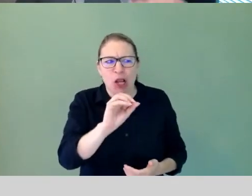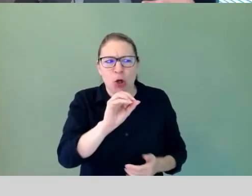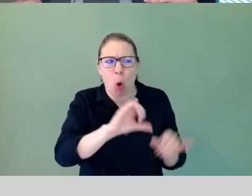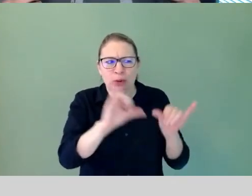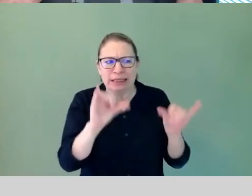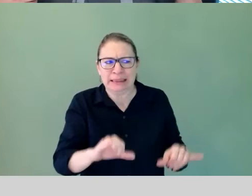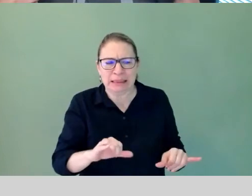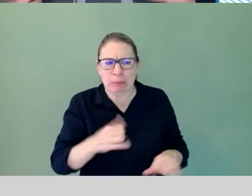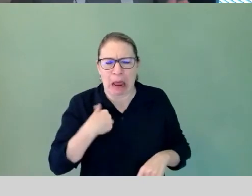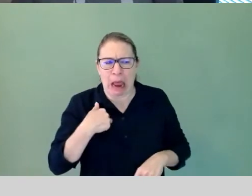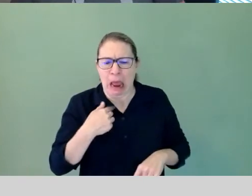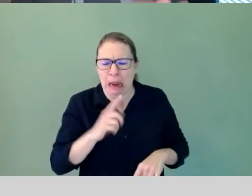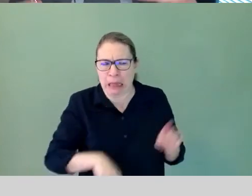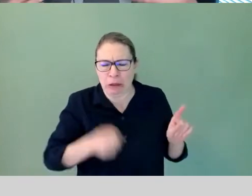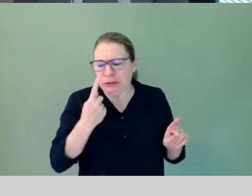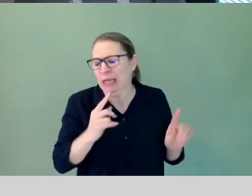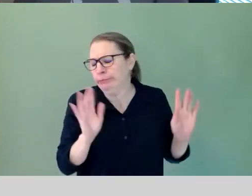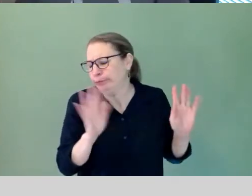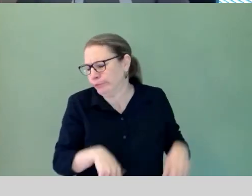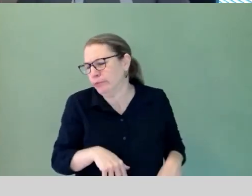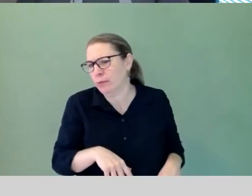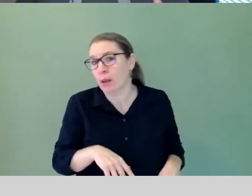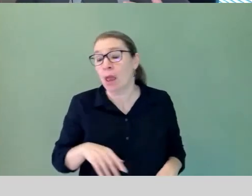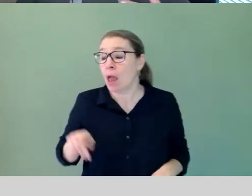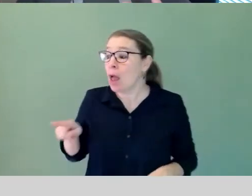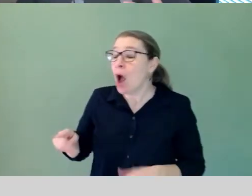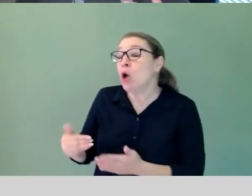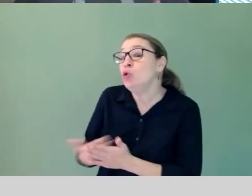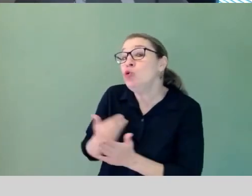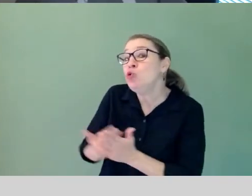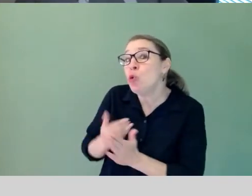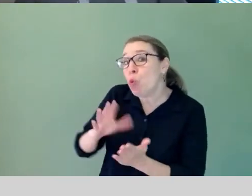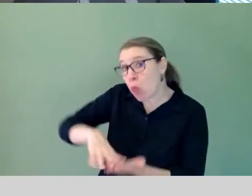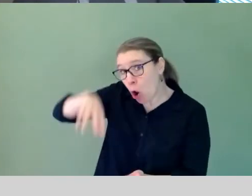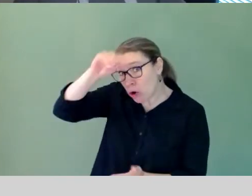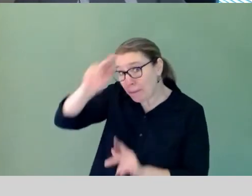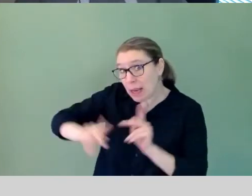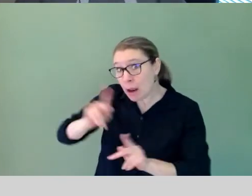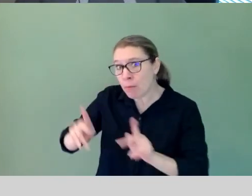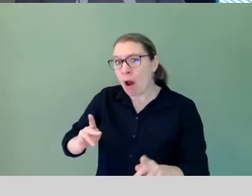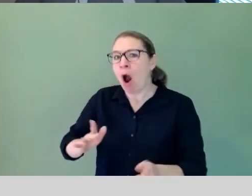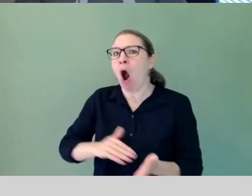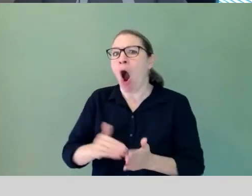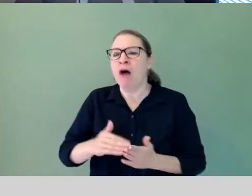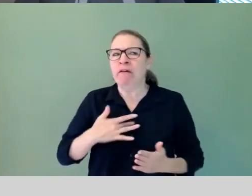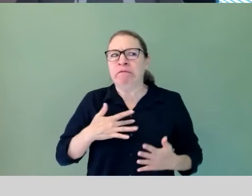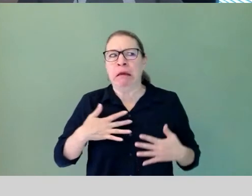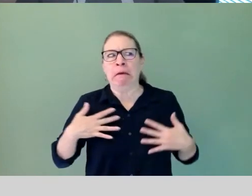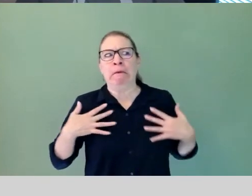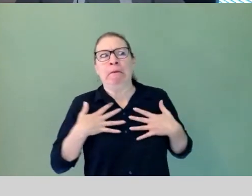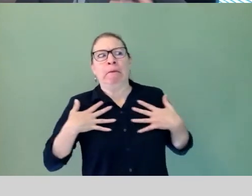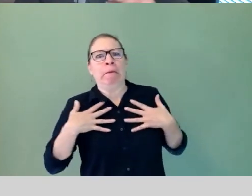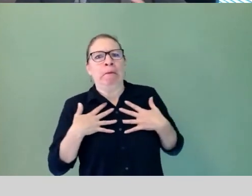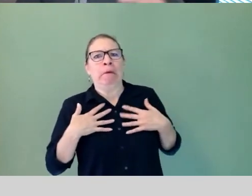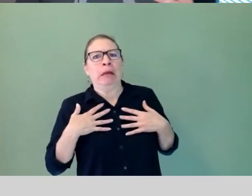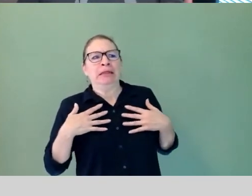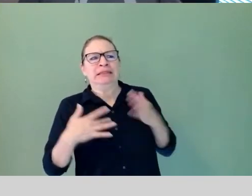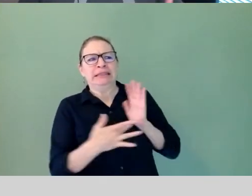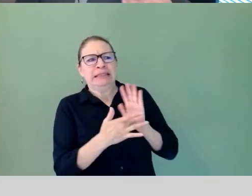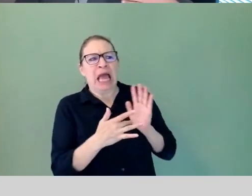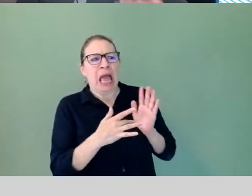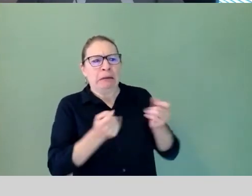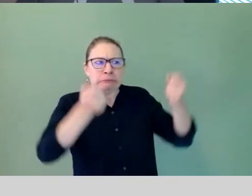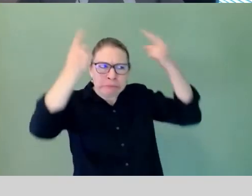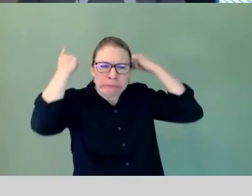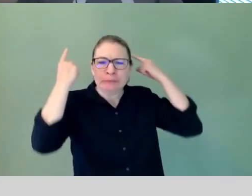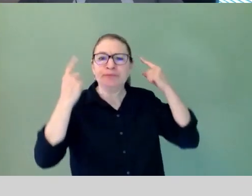So new learners are very often are intimidated and feel insecure when it comes to tech, and these acronyms